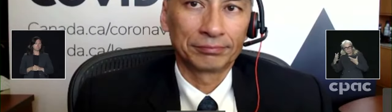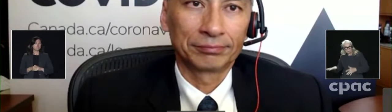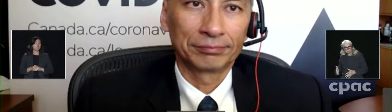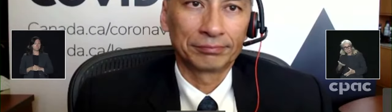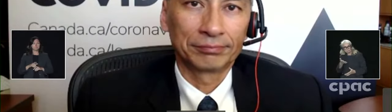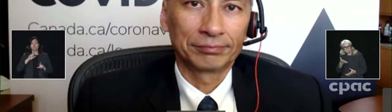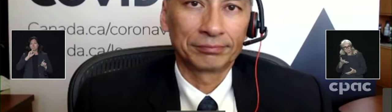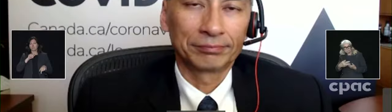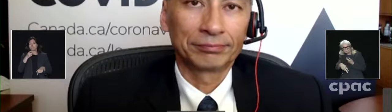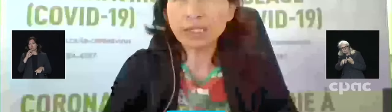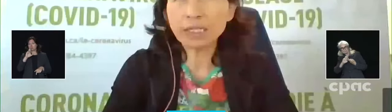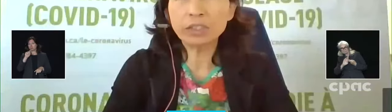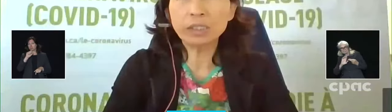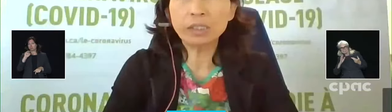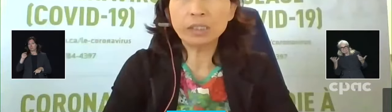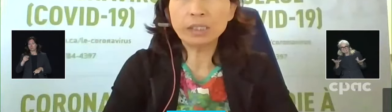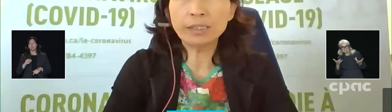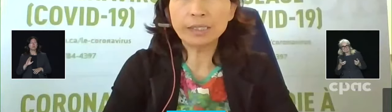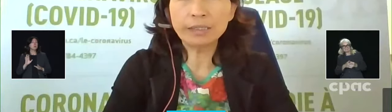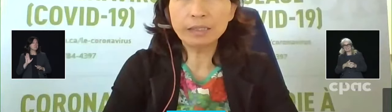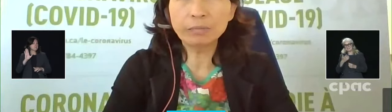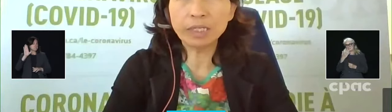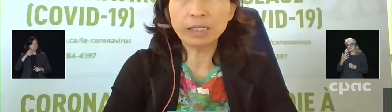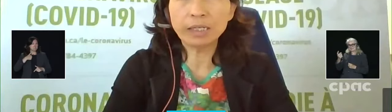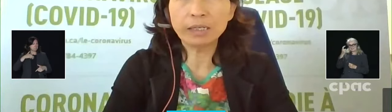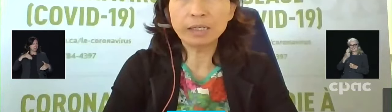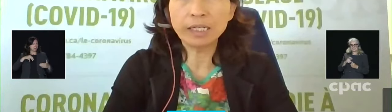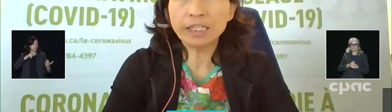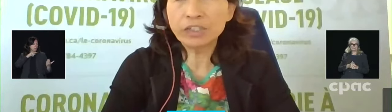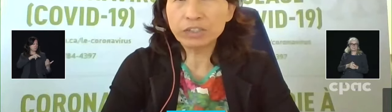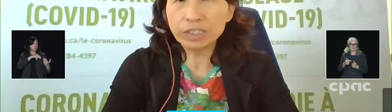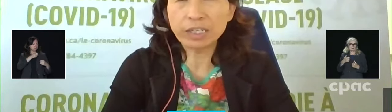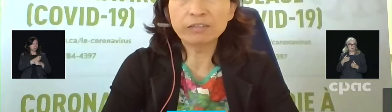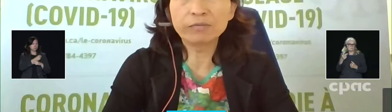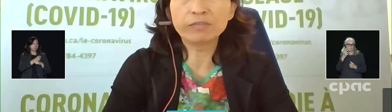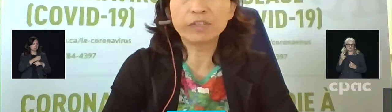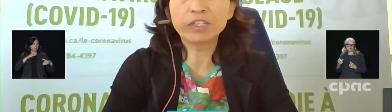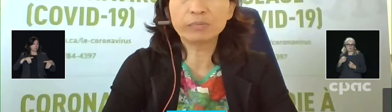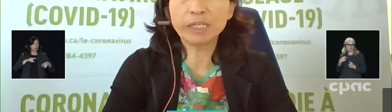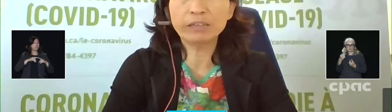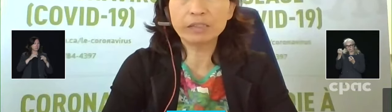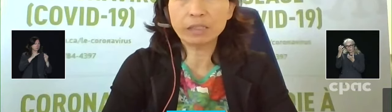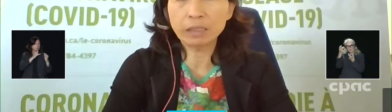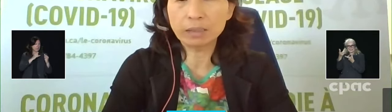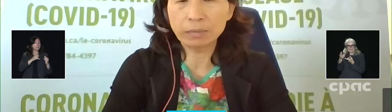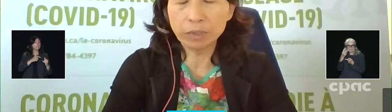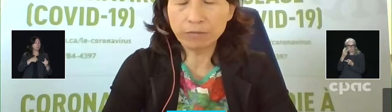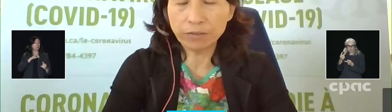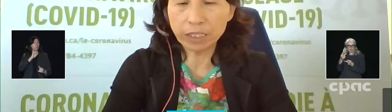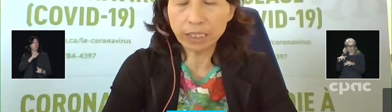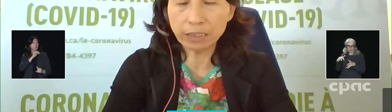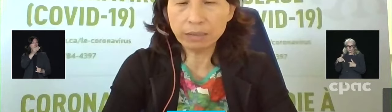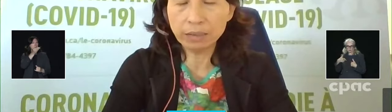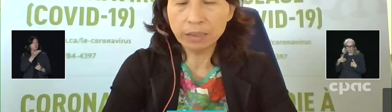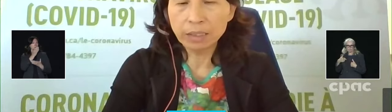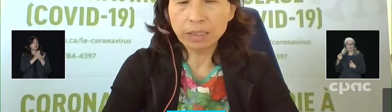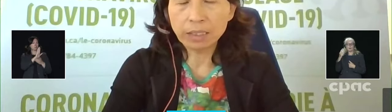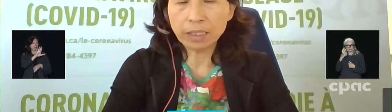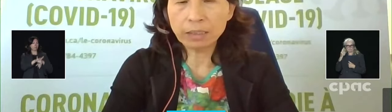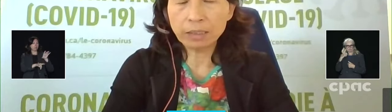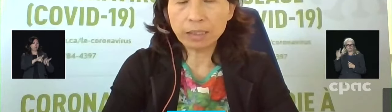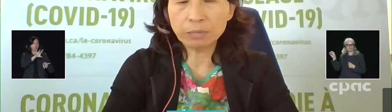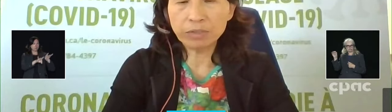Thank you for the question. I haven't actually seen the data, but like yourself, we've heard about some of the